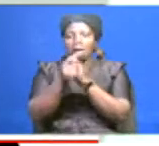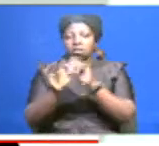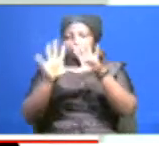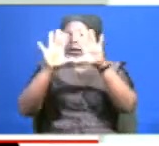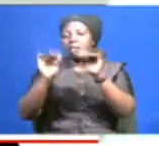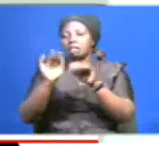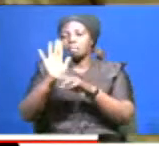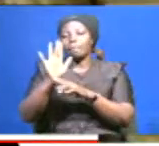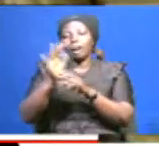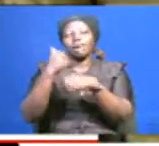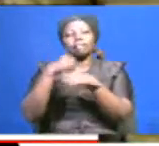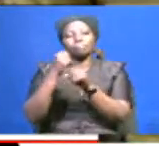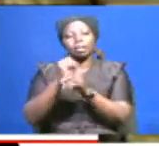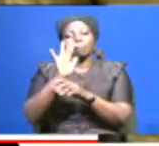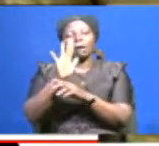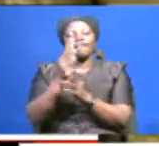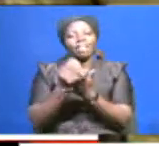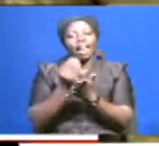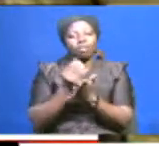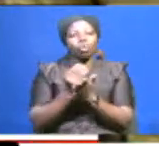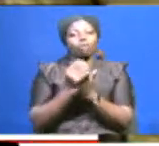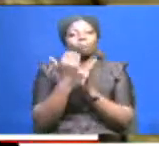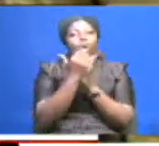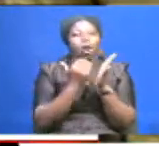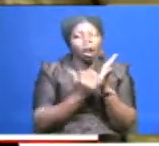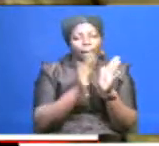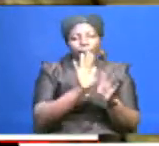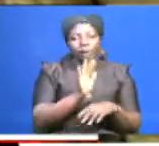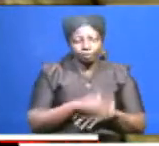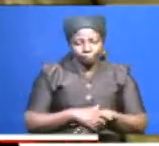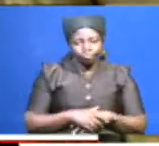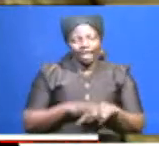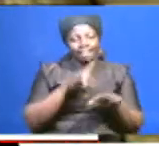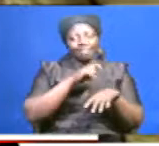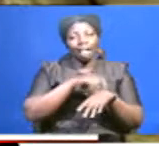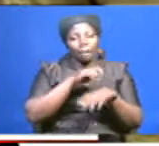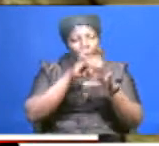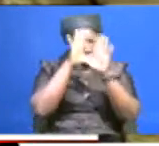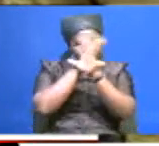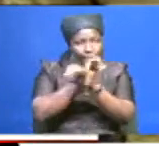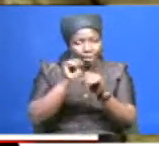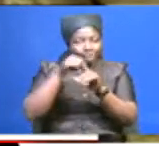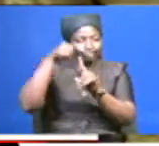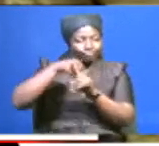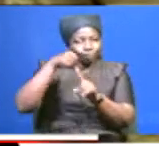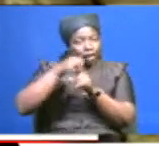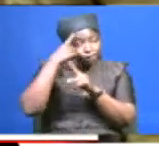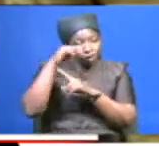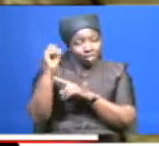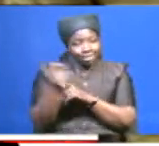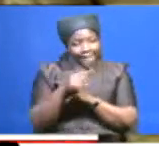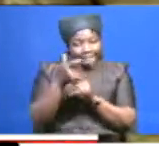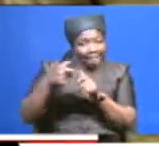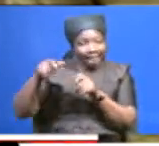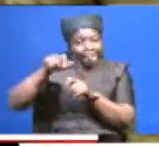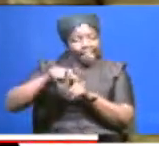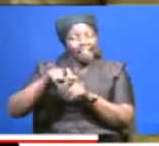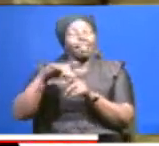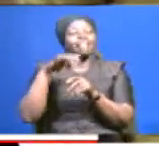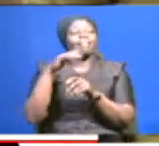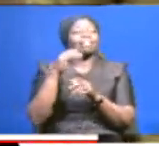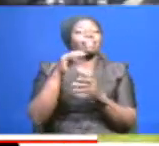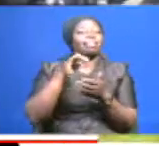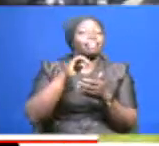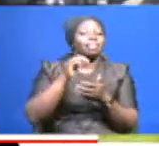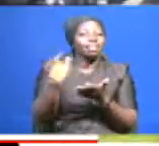their financial flows. Even as the president steered off the clamor for minimum wage increment, the employers had pleaded that the